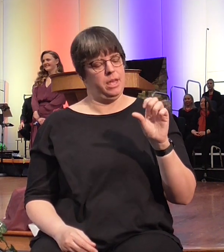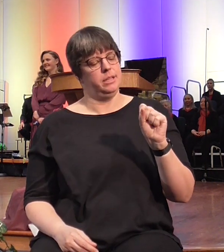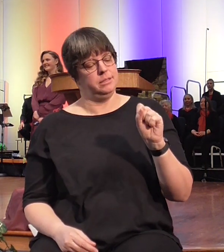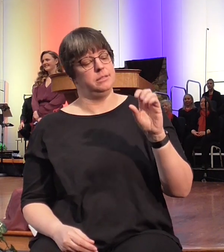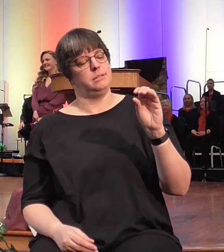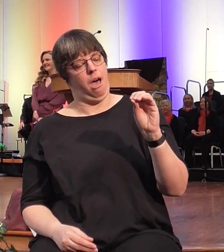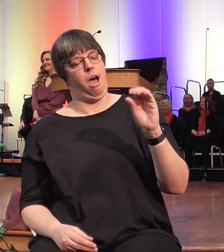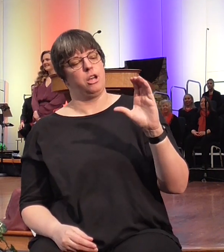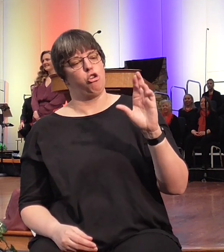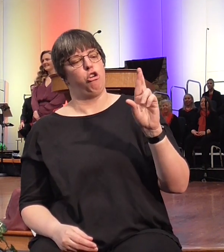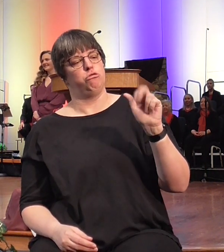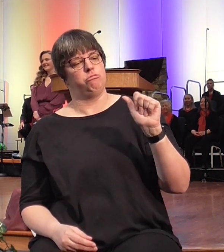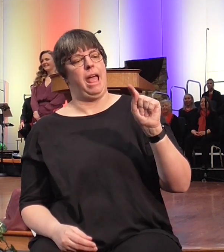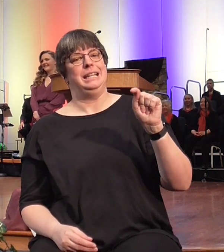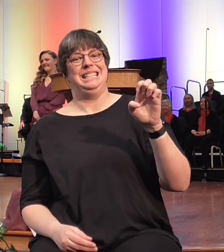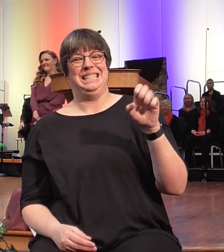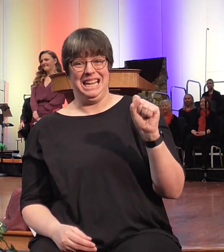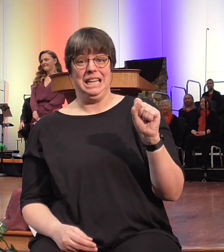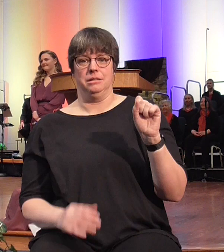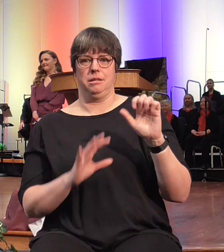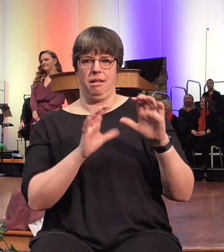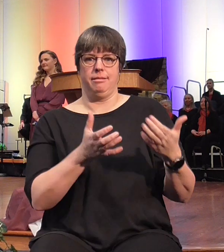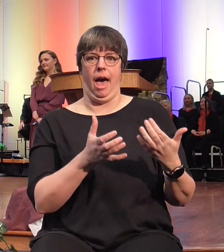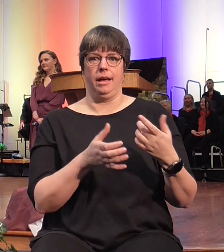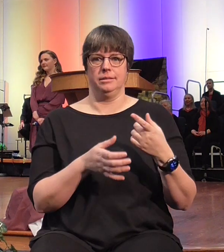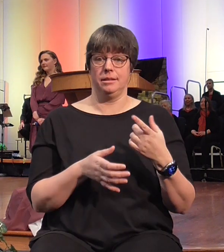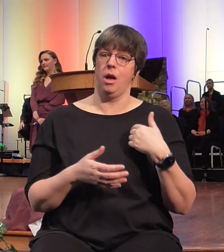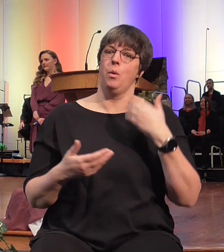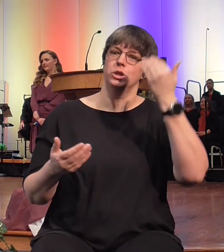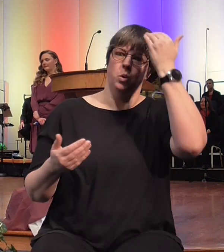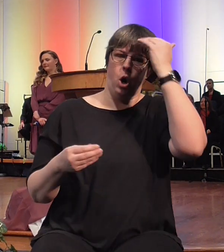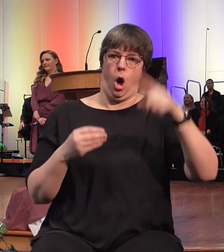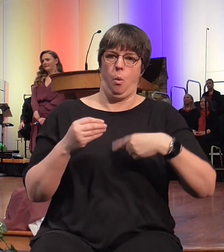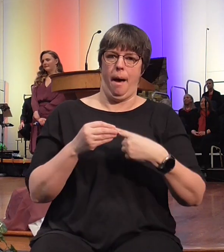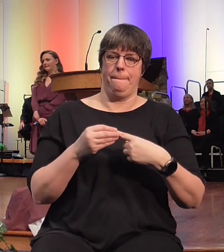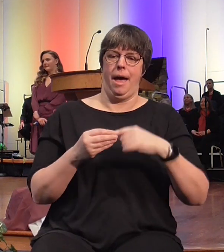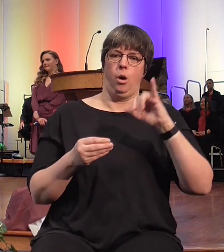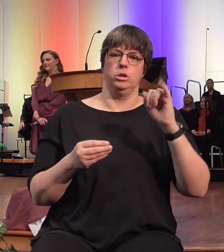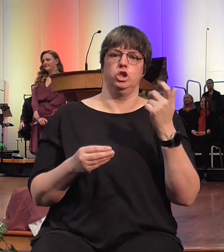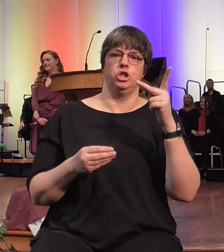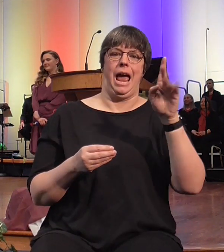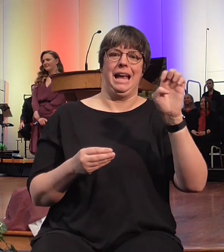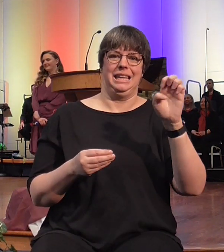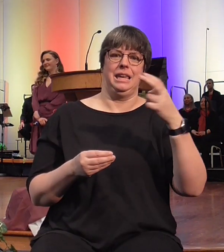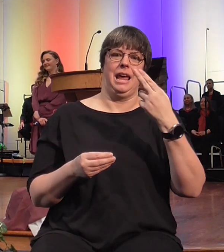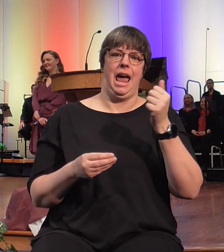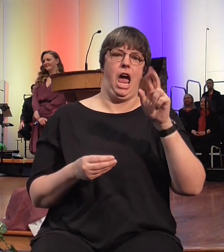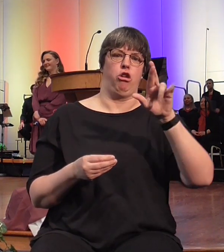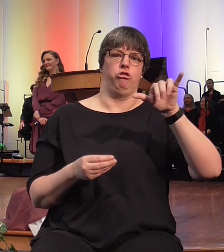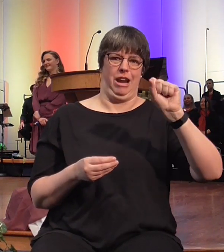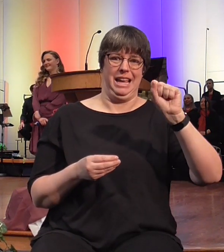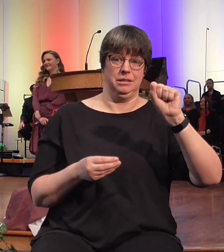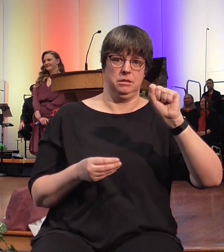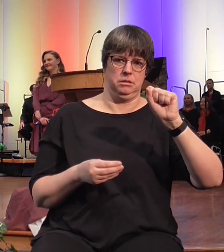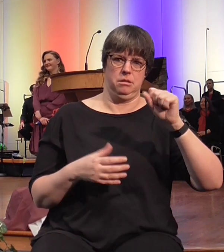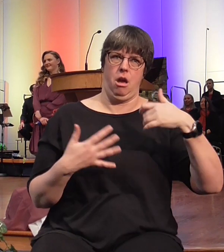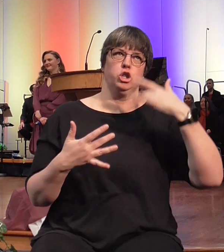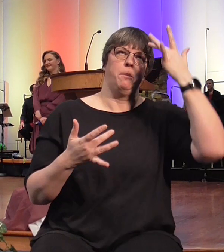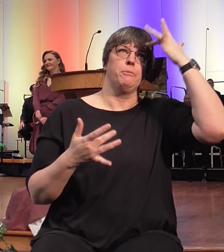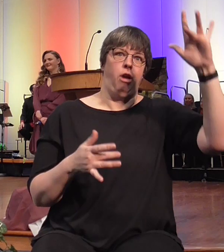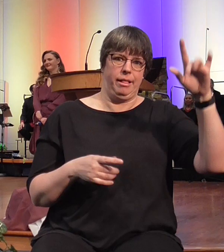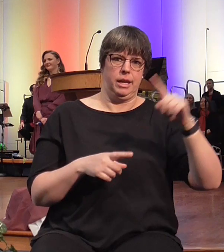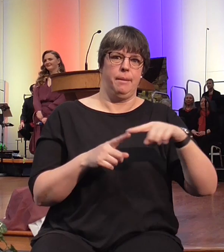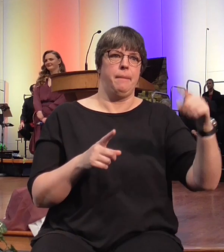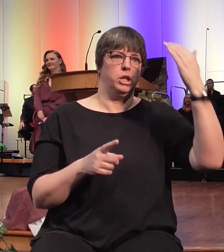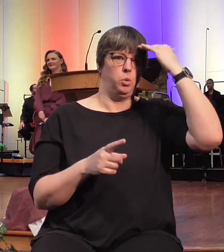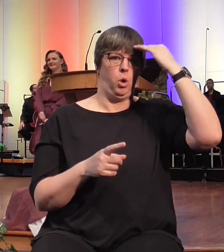If you want to know how brilliant, if you don't know already, how brilliant Reverend Jackie Harris is, check out our Wednesday Night Insight program. It